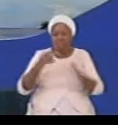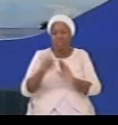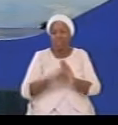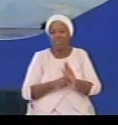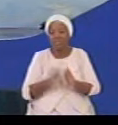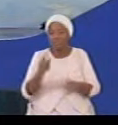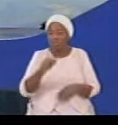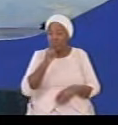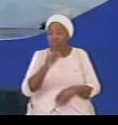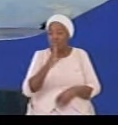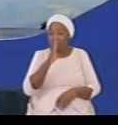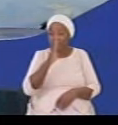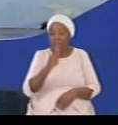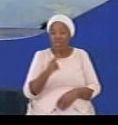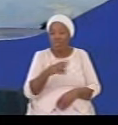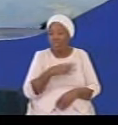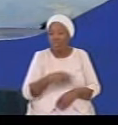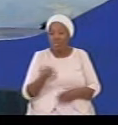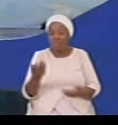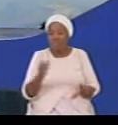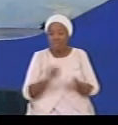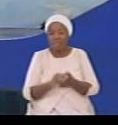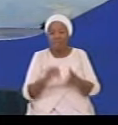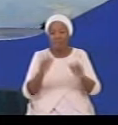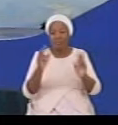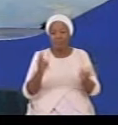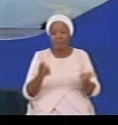You'll not be an Ananias or Sapphira.